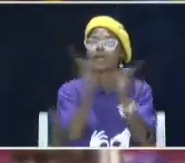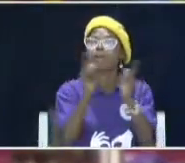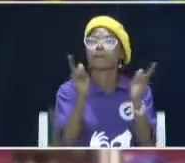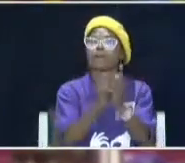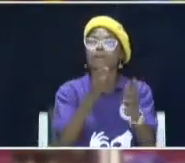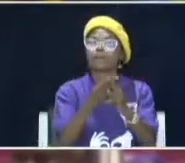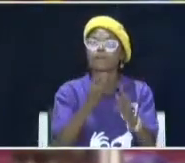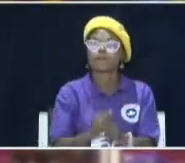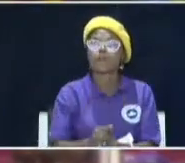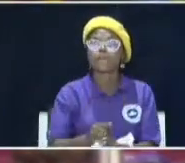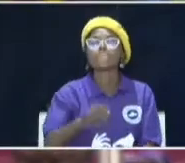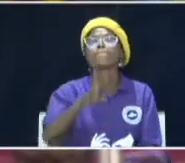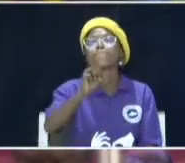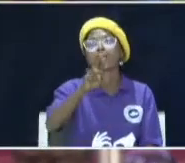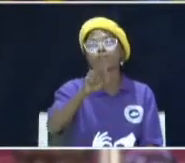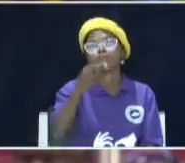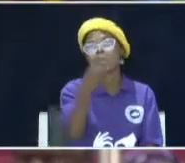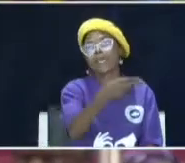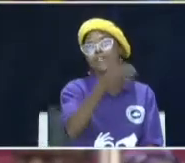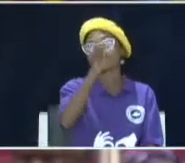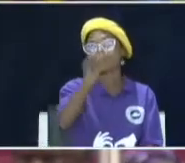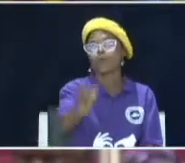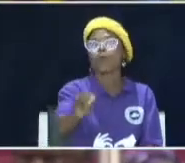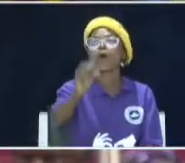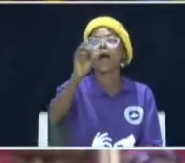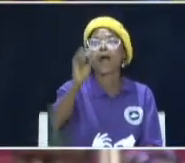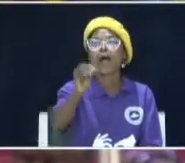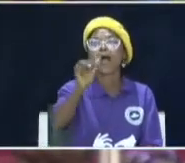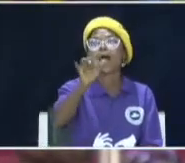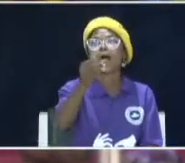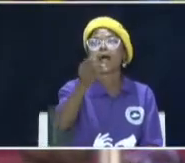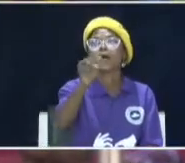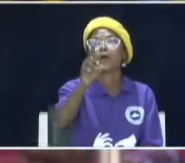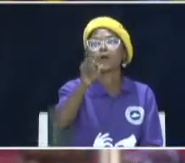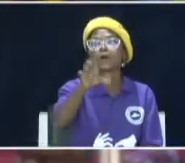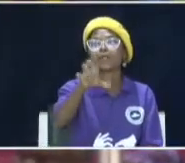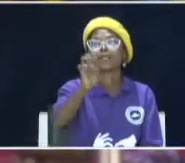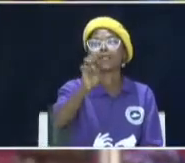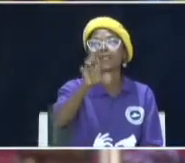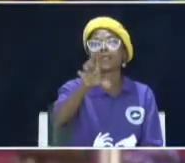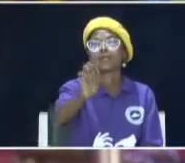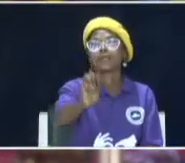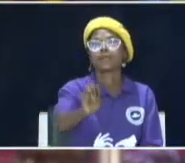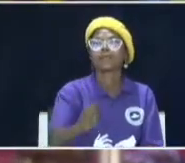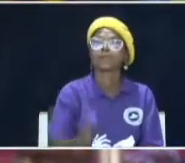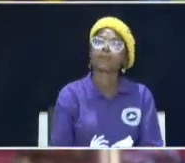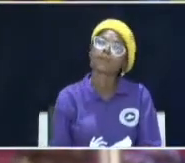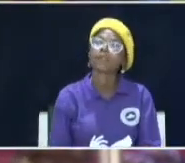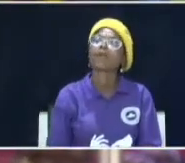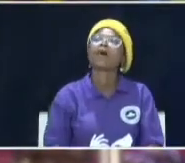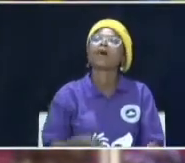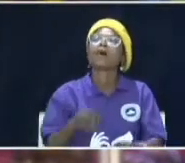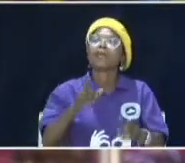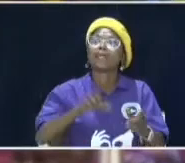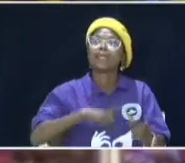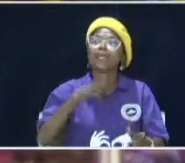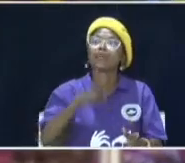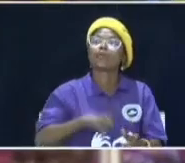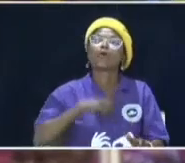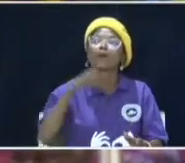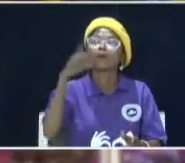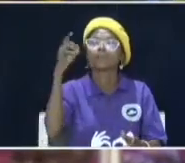Mrs. H.O. Ayodele, from RCCG Help From Above Parish, Lagos